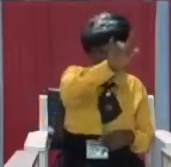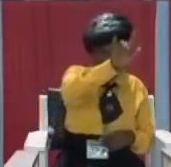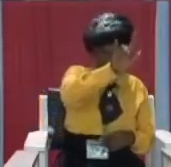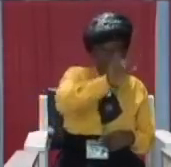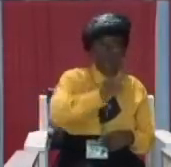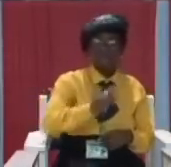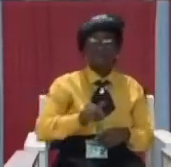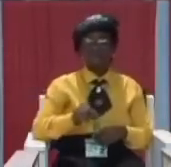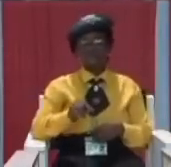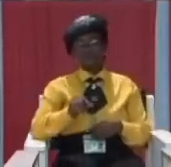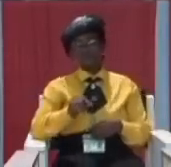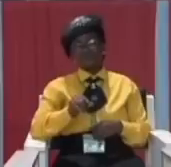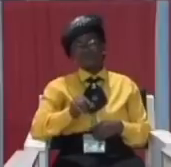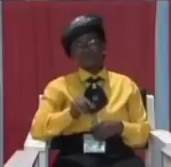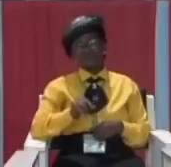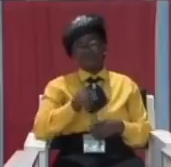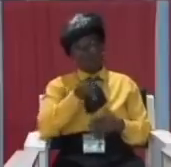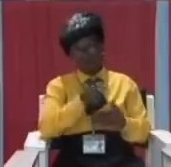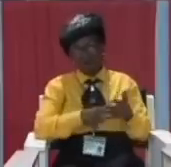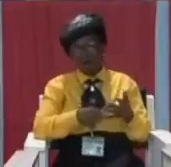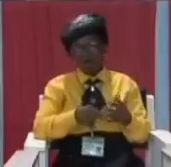What causes the difference?